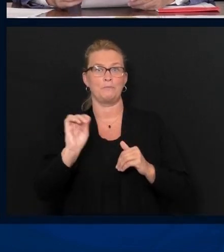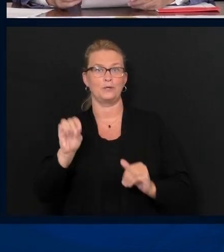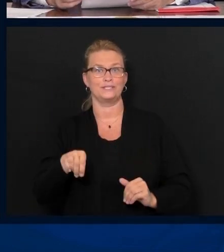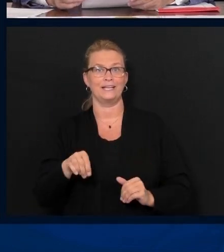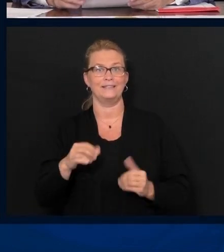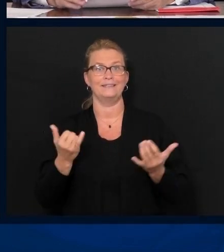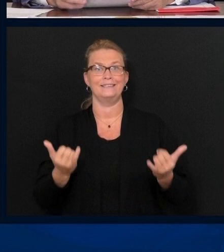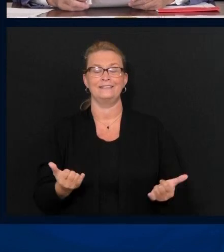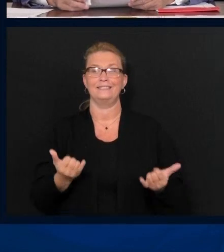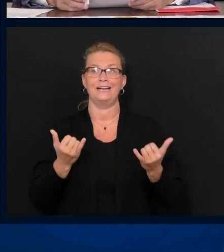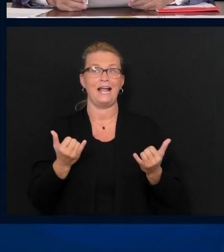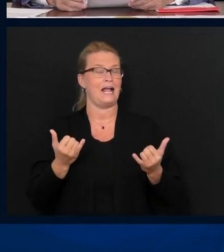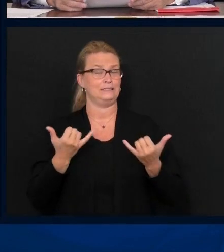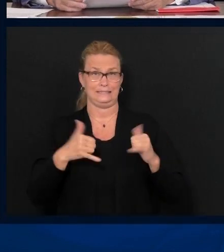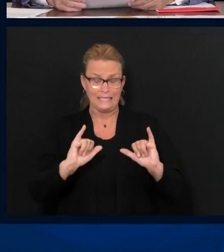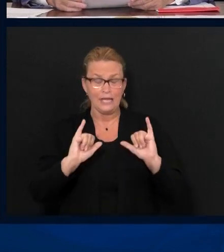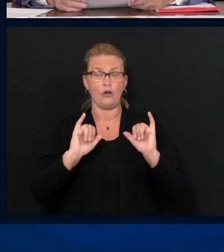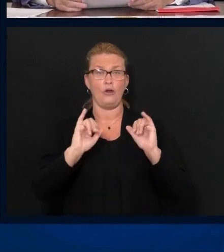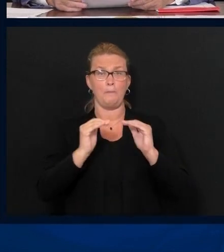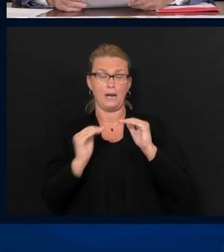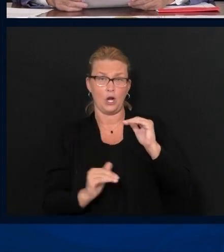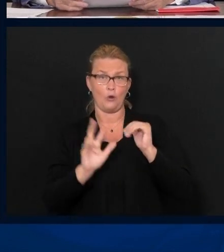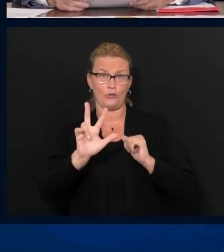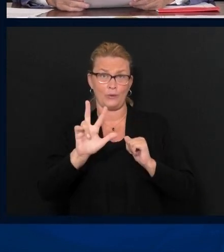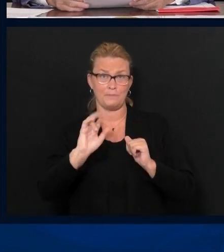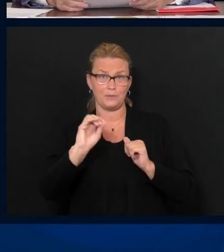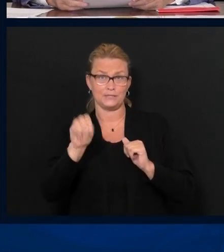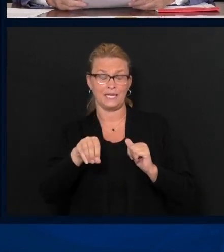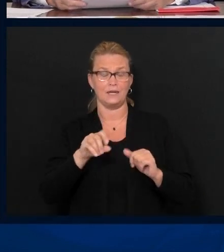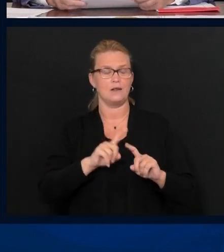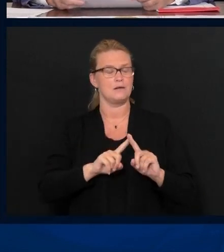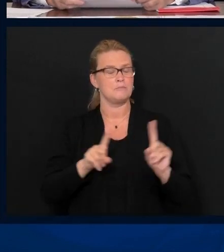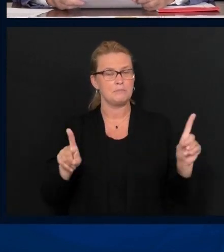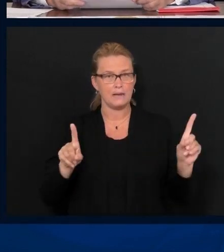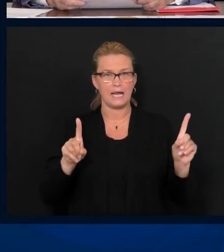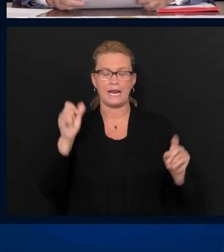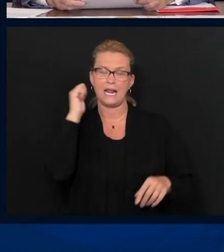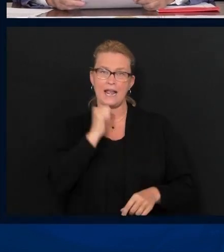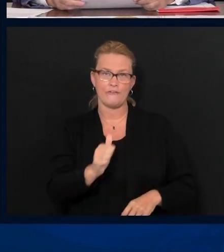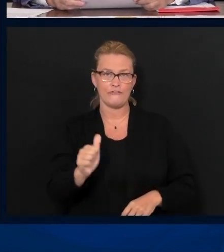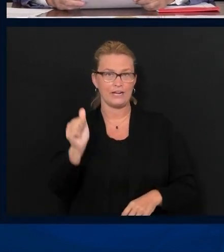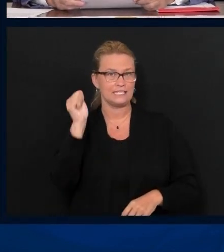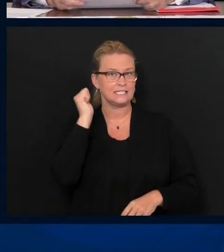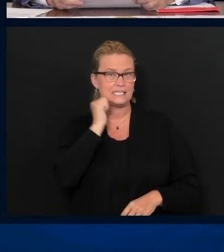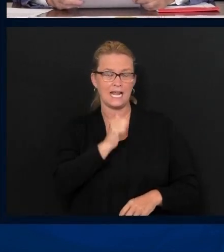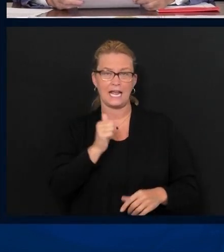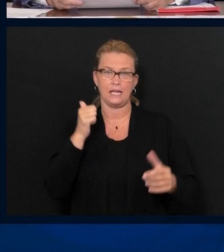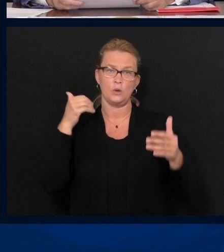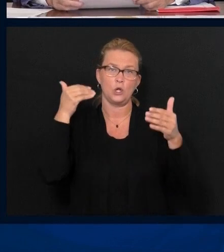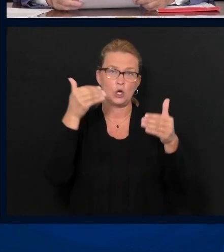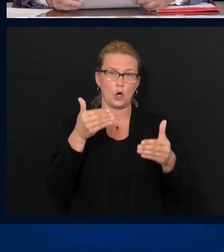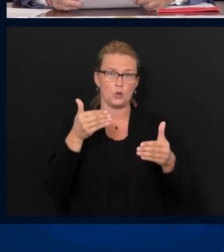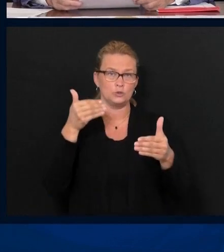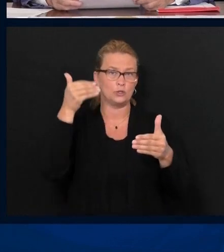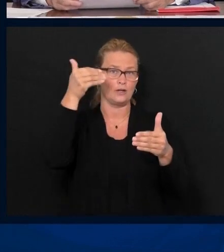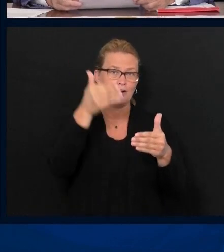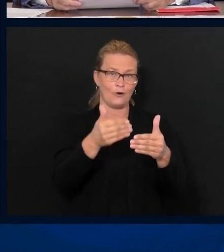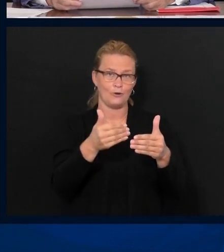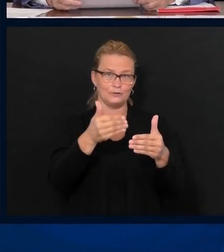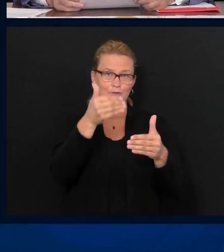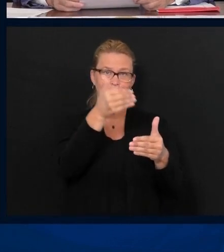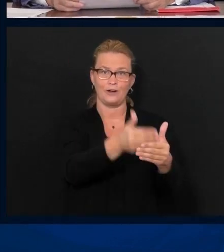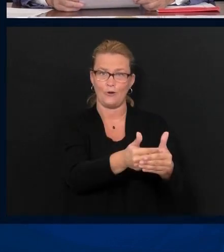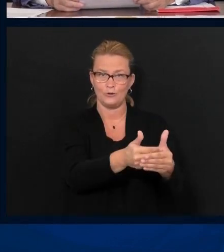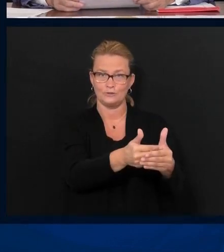and it's still below 3. But it is every day heading closer and closer